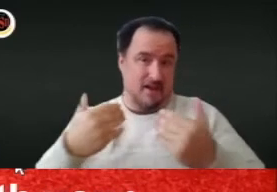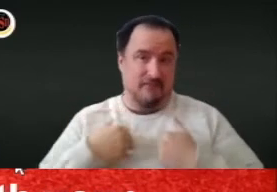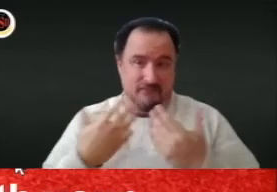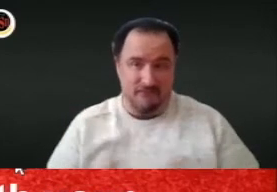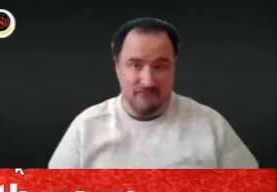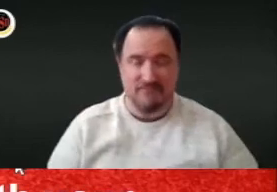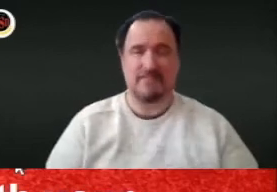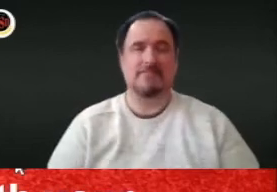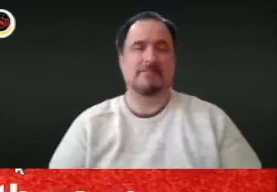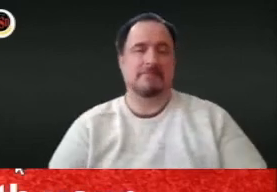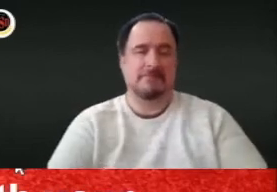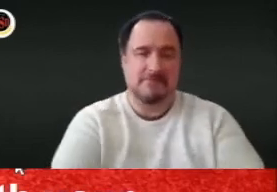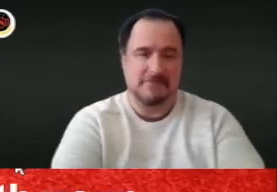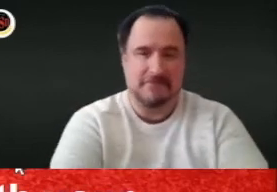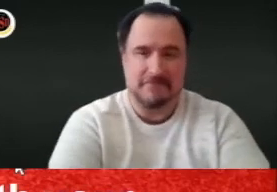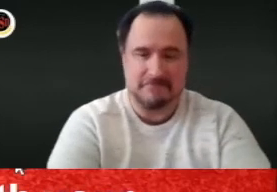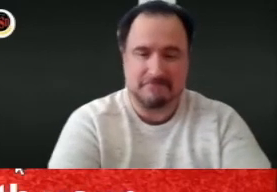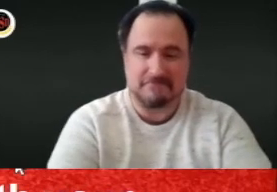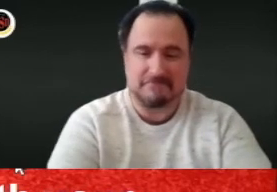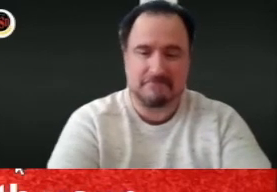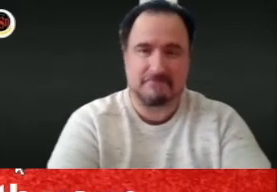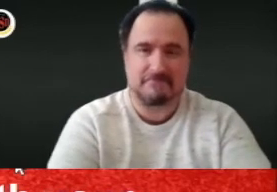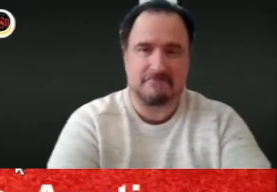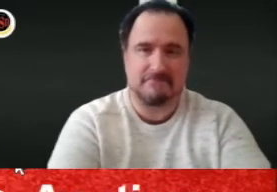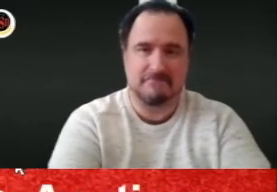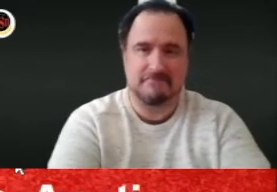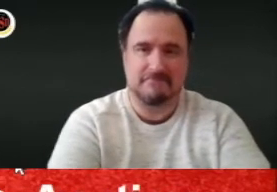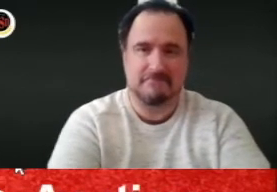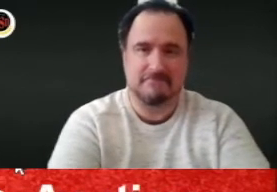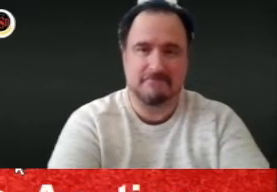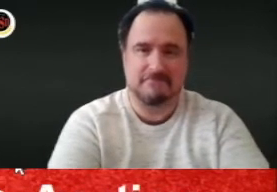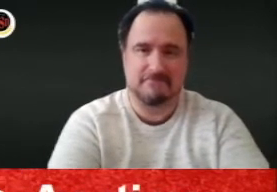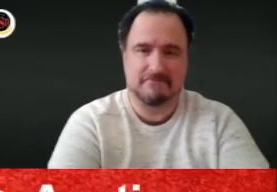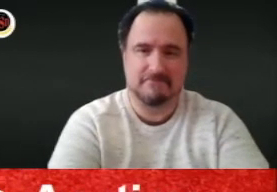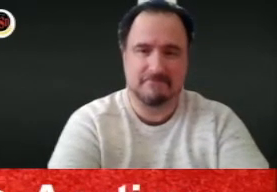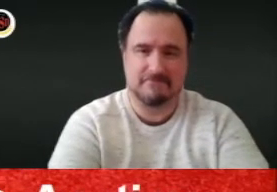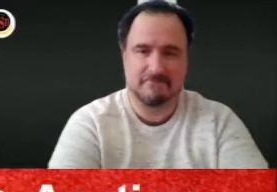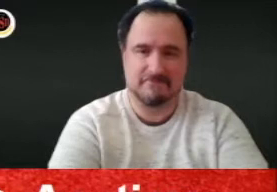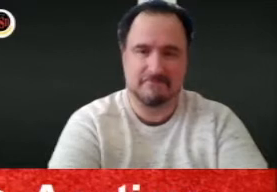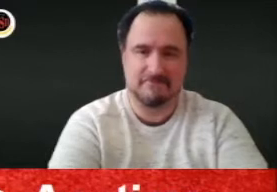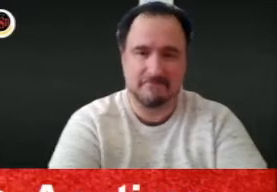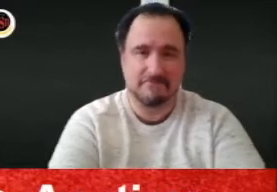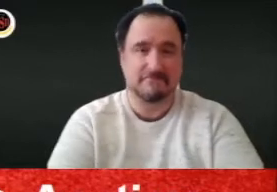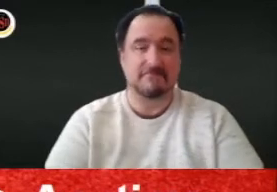Again, this website will hopefully answer most, if not all, of your questions.